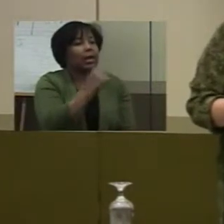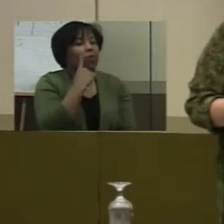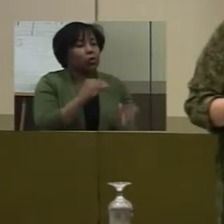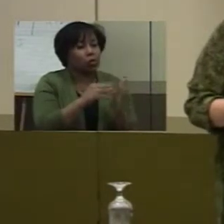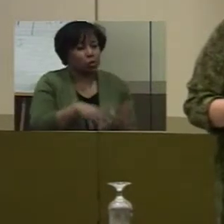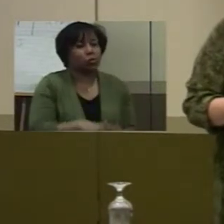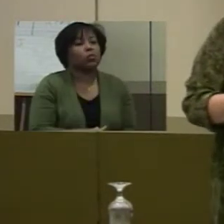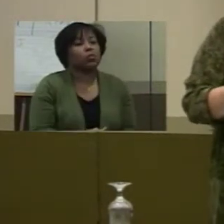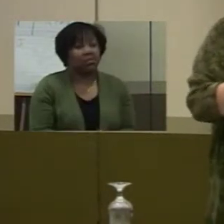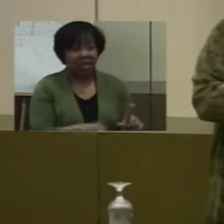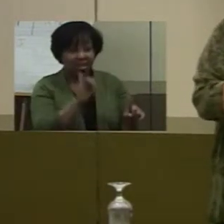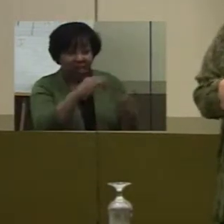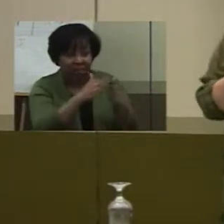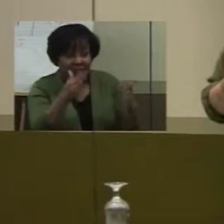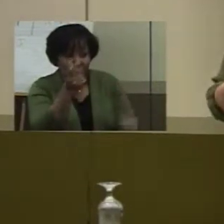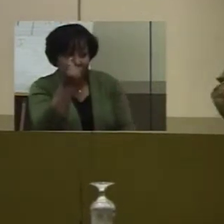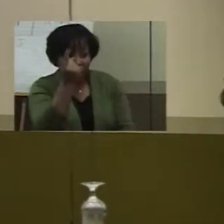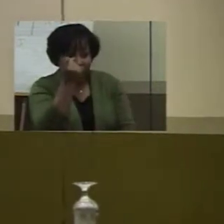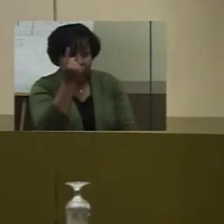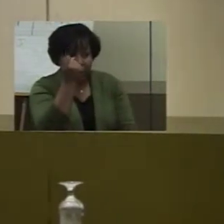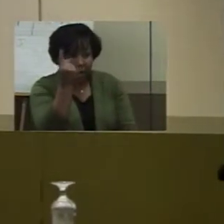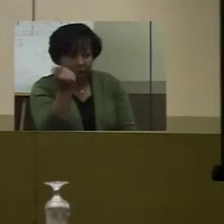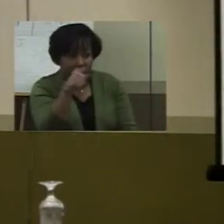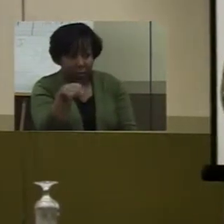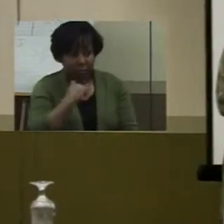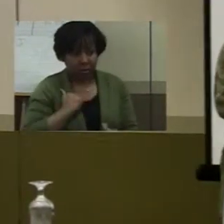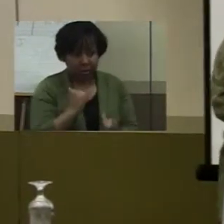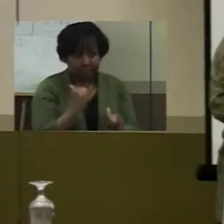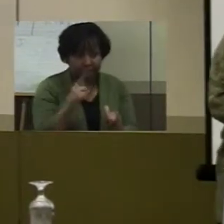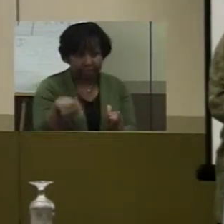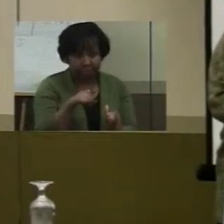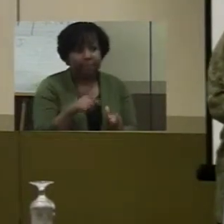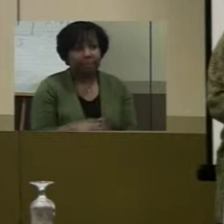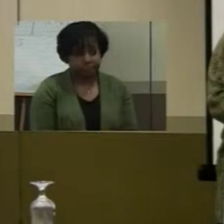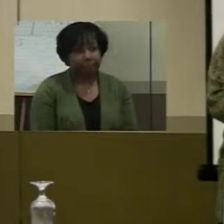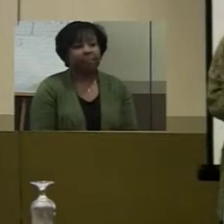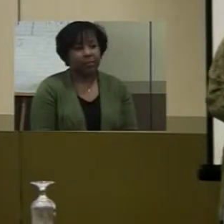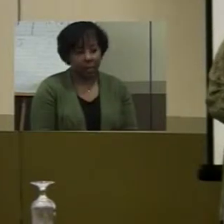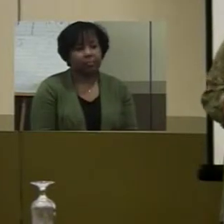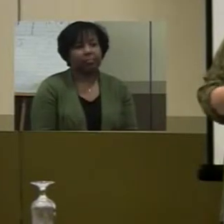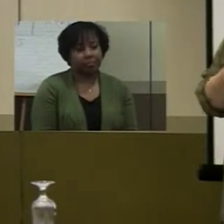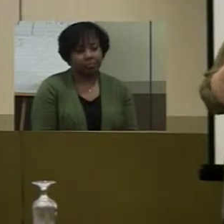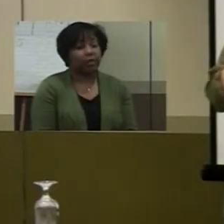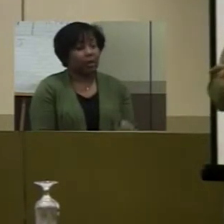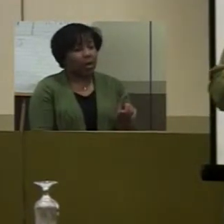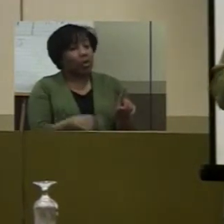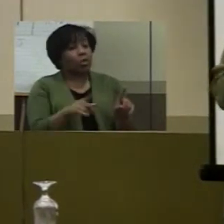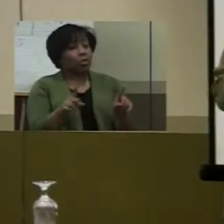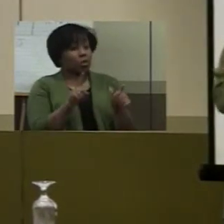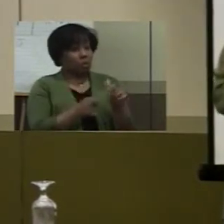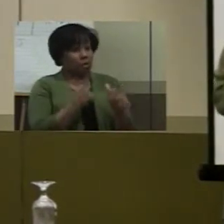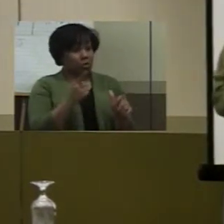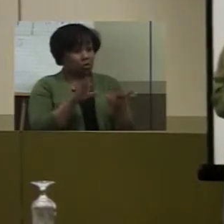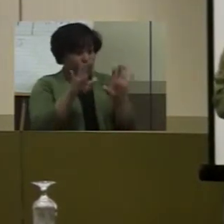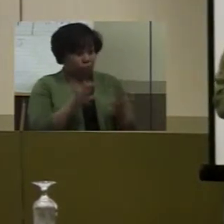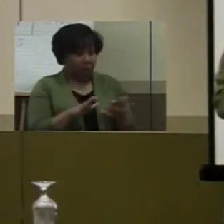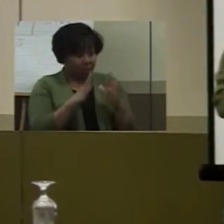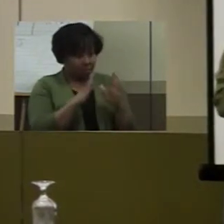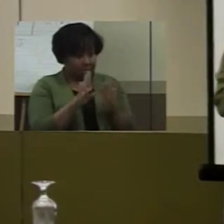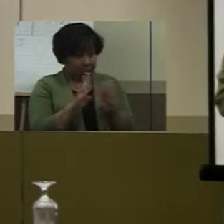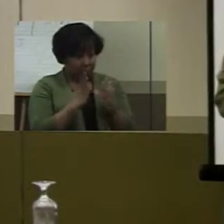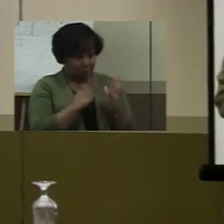the student. Is that the general understanding of everyone else here? Yes, okay. So once you write the